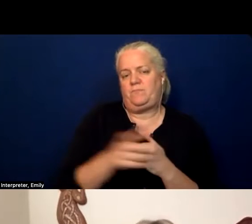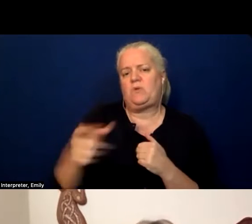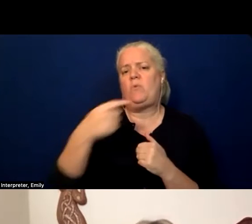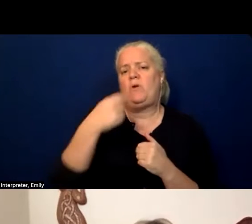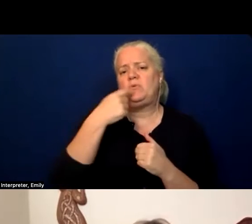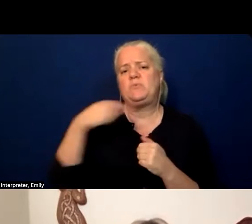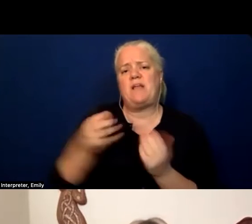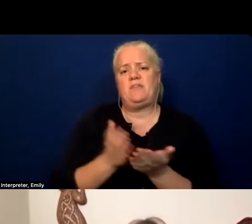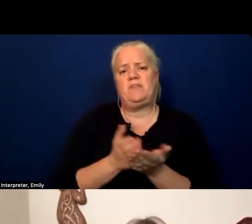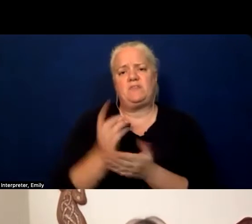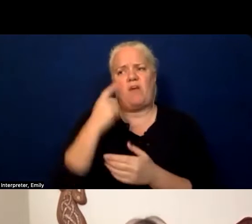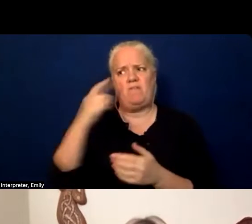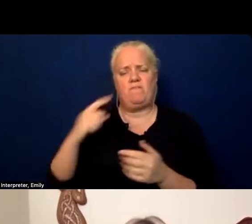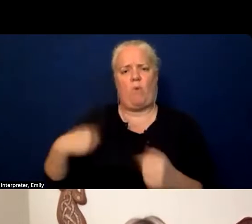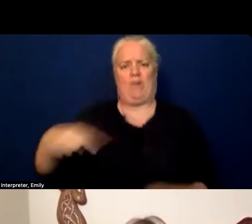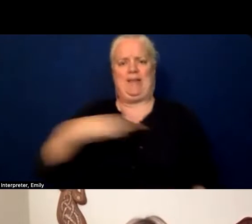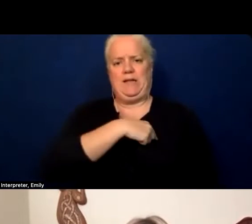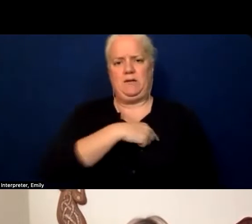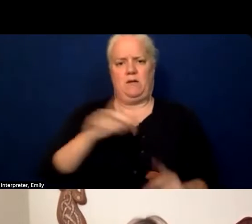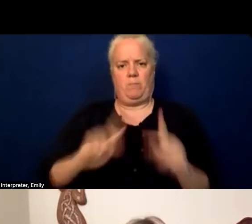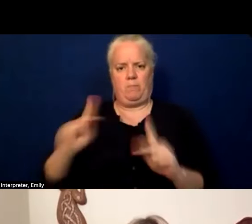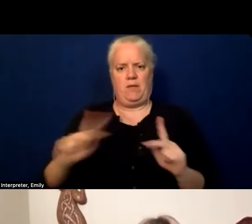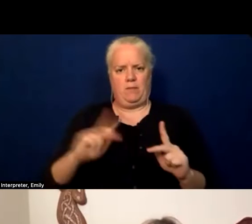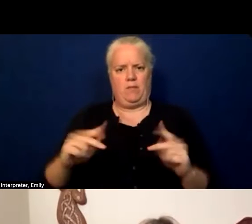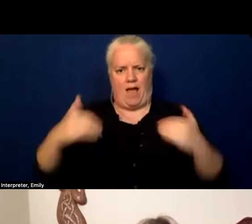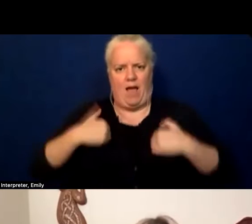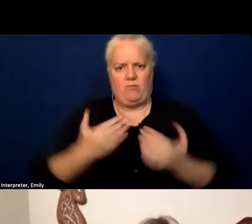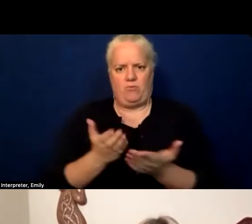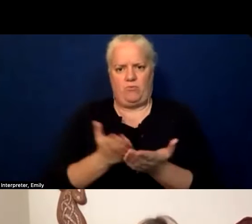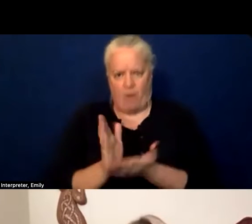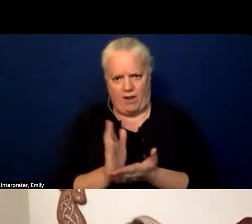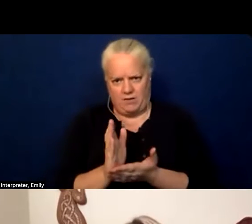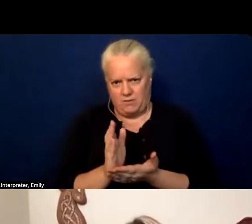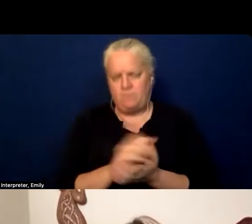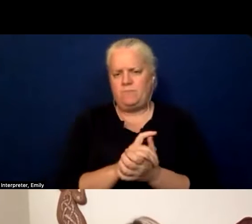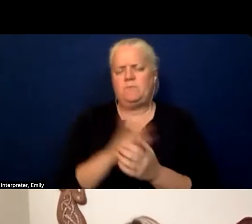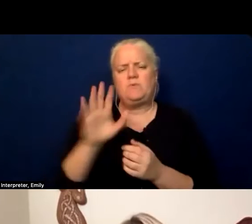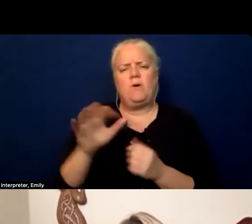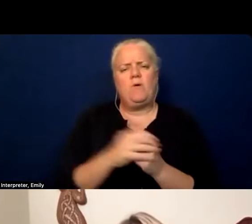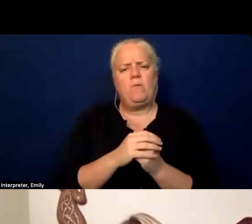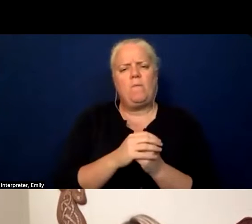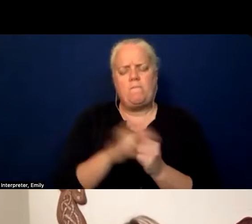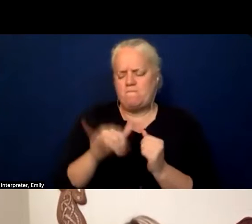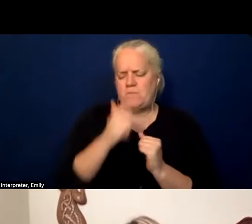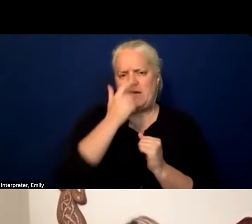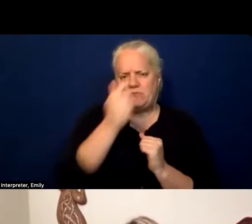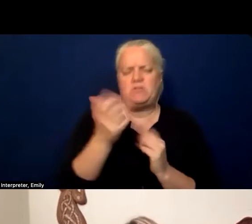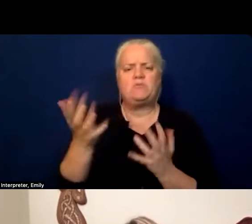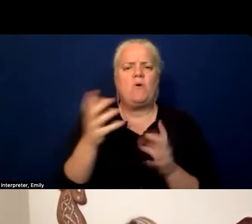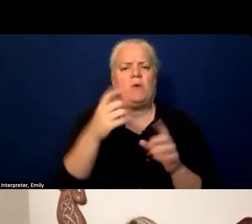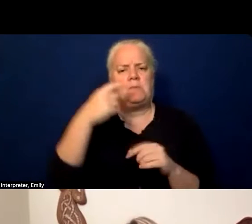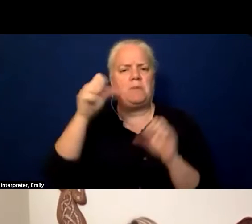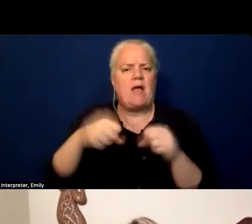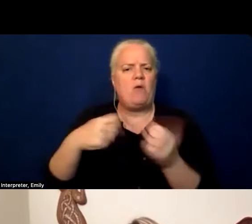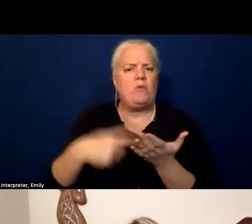is a right that we hold as people of New York. So I was wondering if we could just talk about the different pathways that it can be used